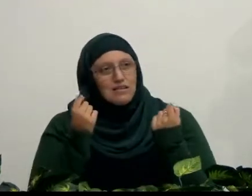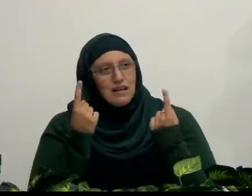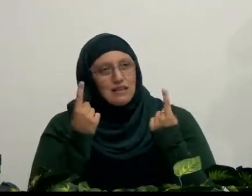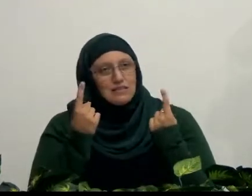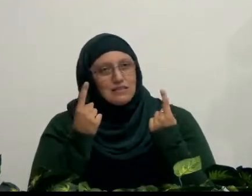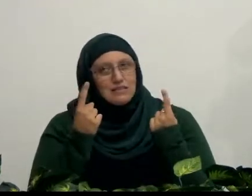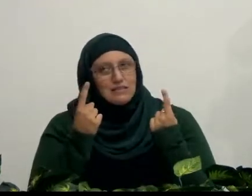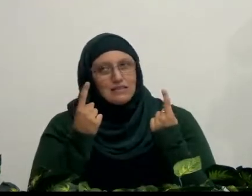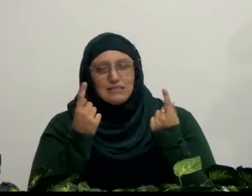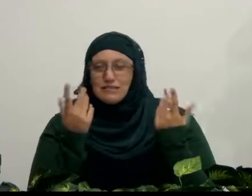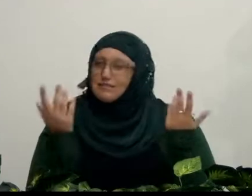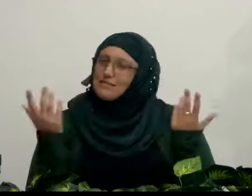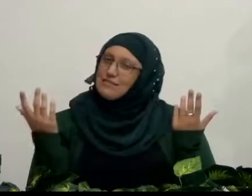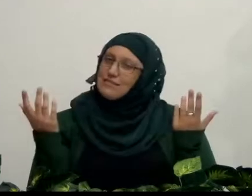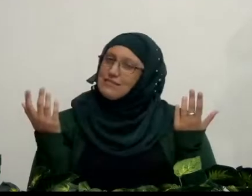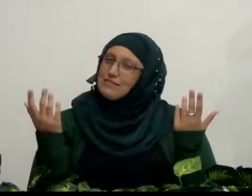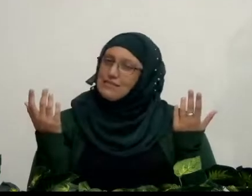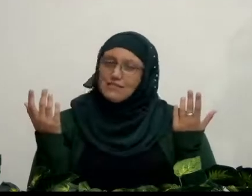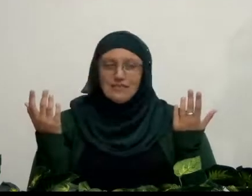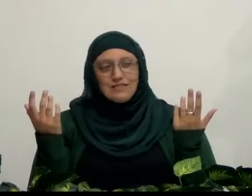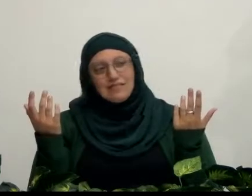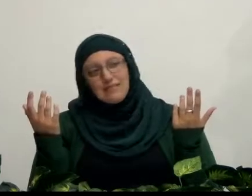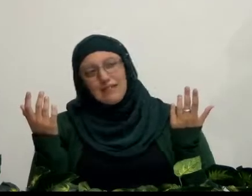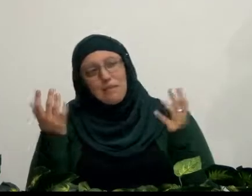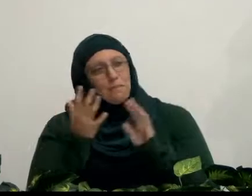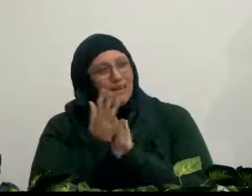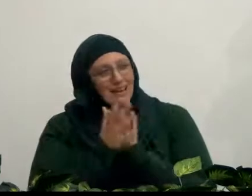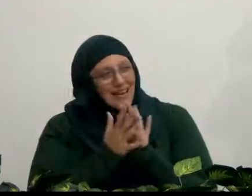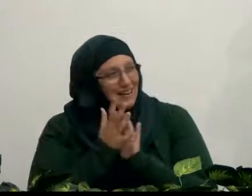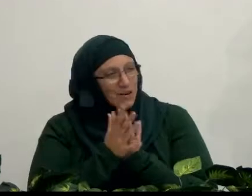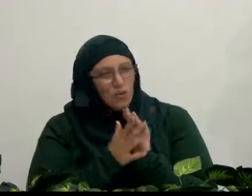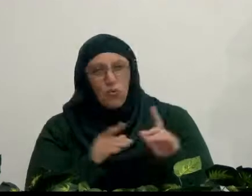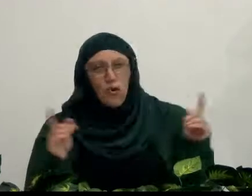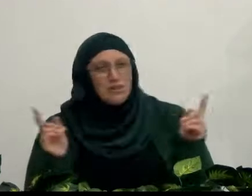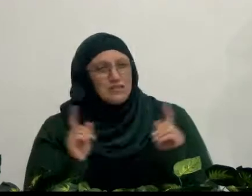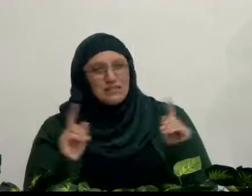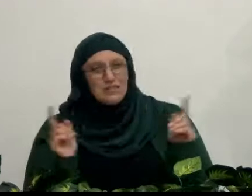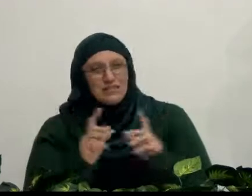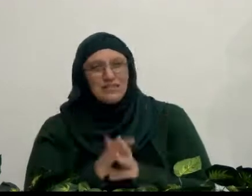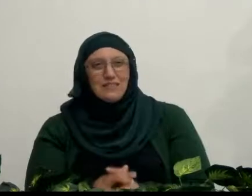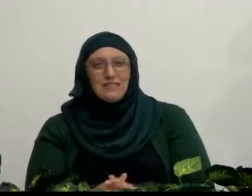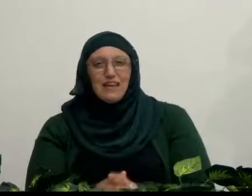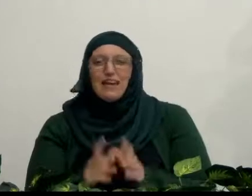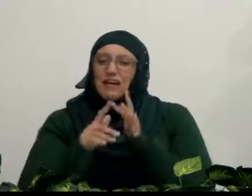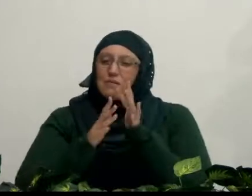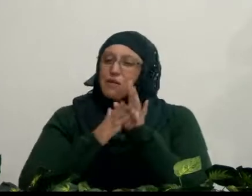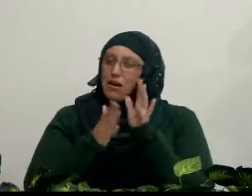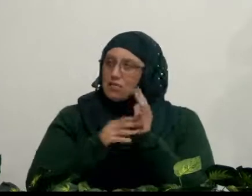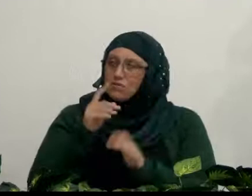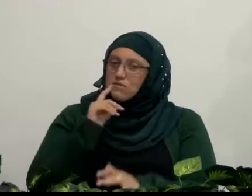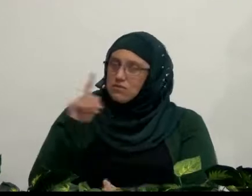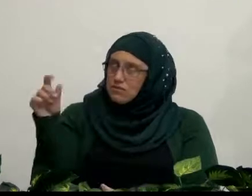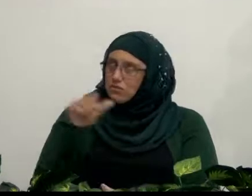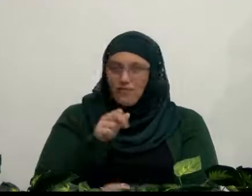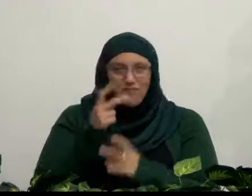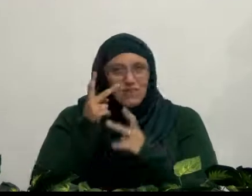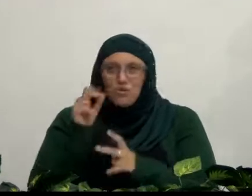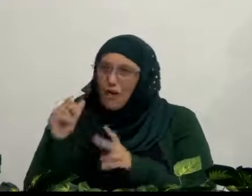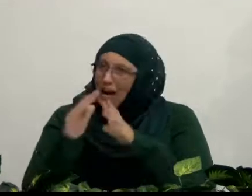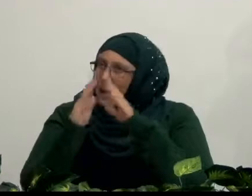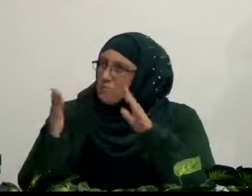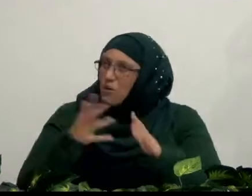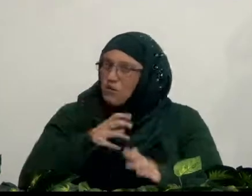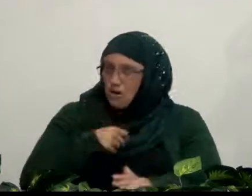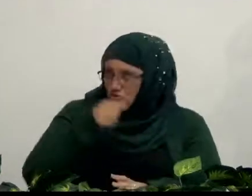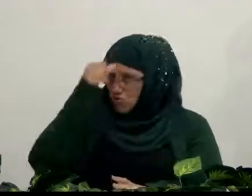politically, jurisprudentially, marja'iyya, and the like, then Imam says that then I should not associate it with you.